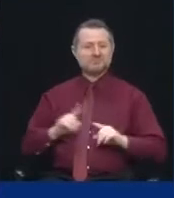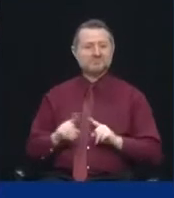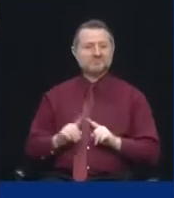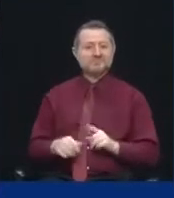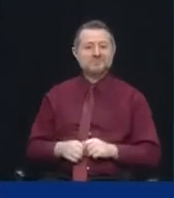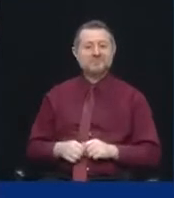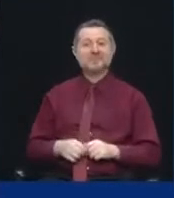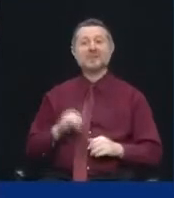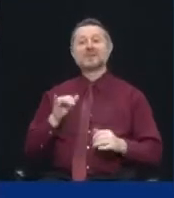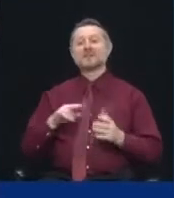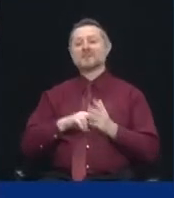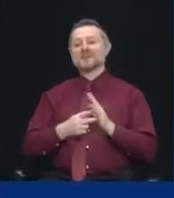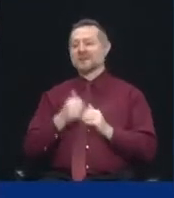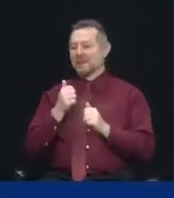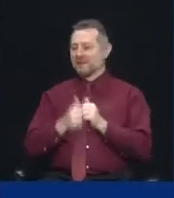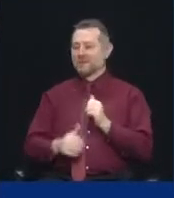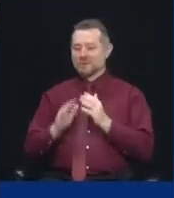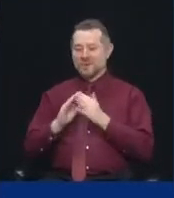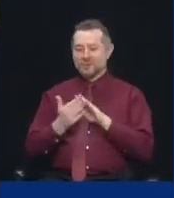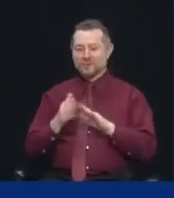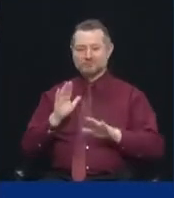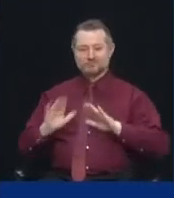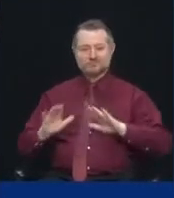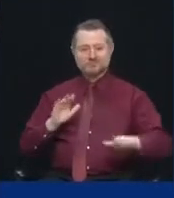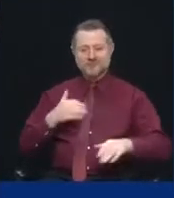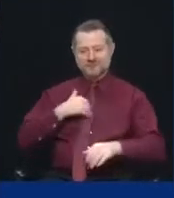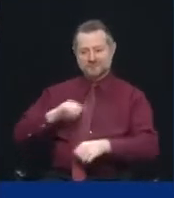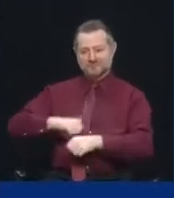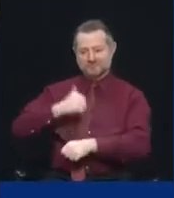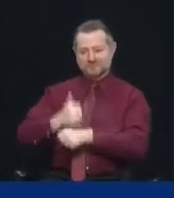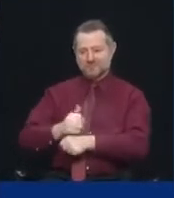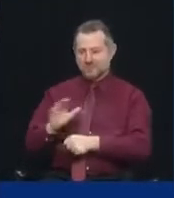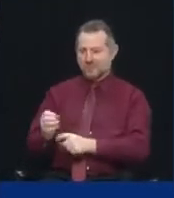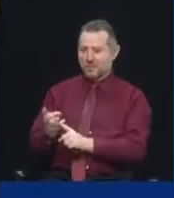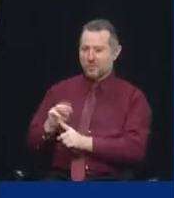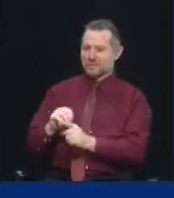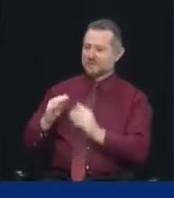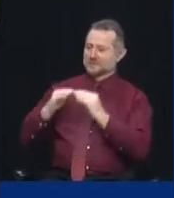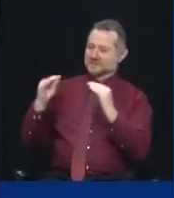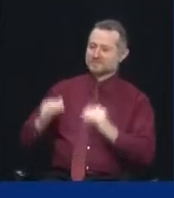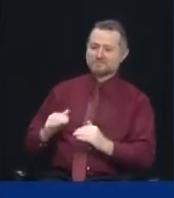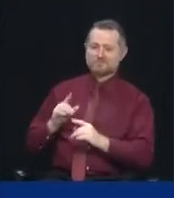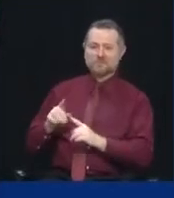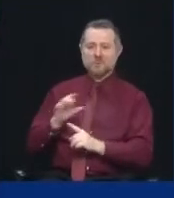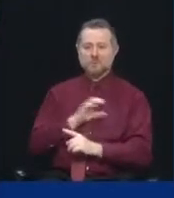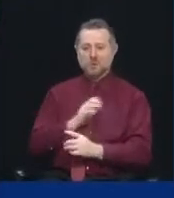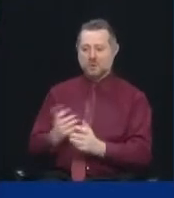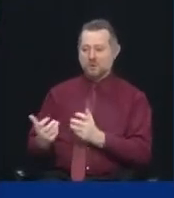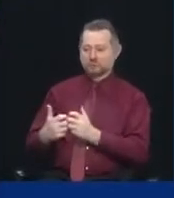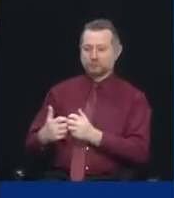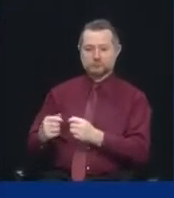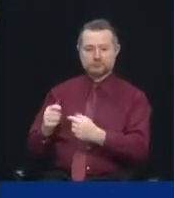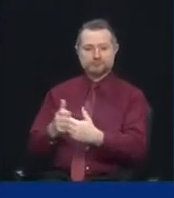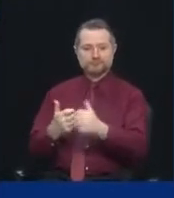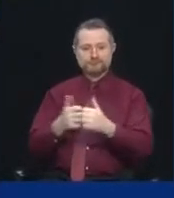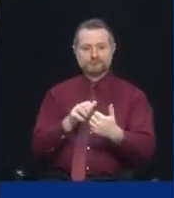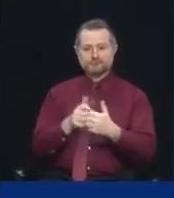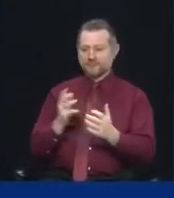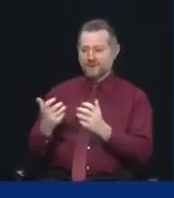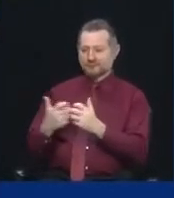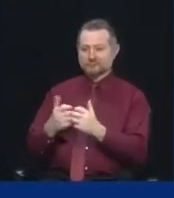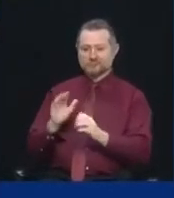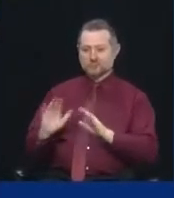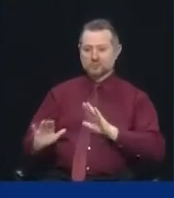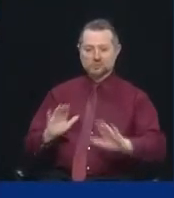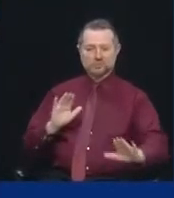that they want, that they need, that they believe is responsive to their community's needs. New York State